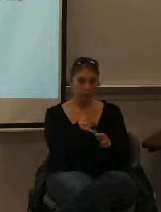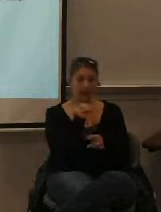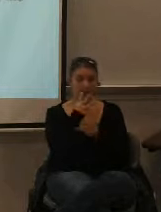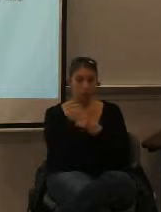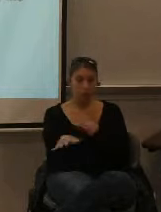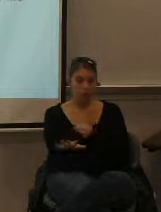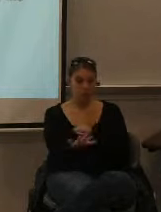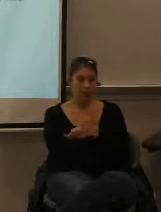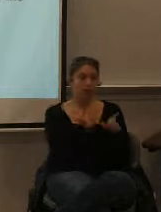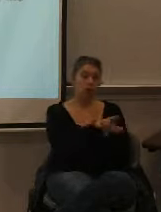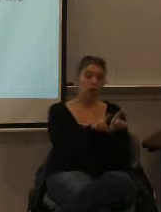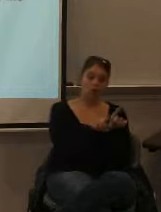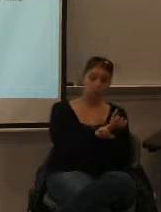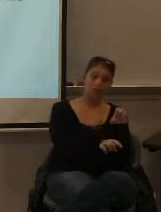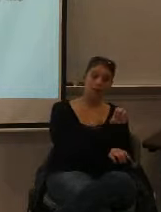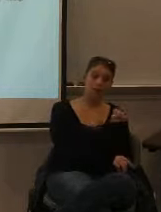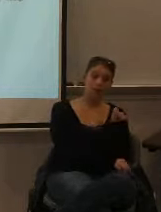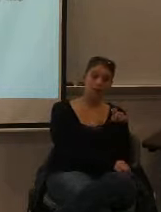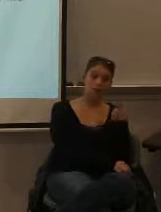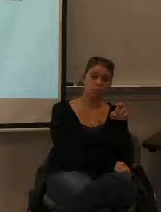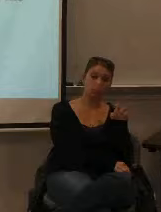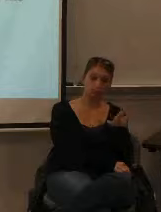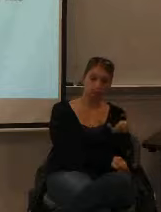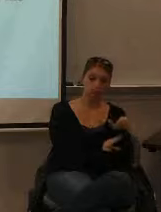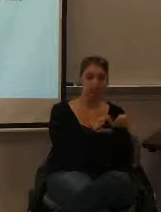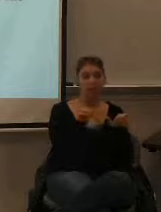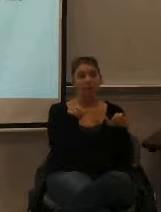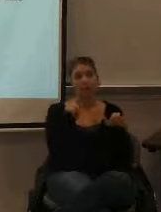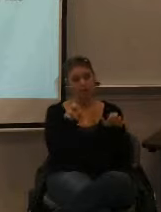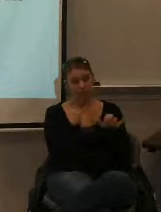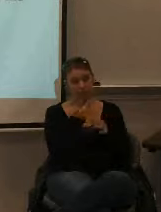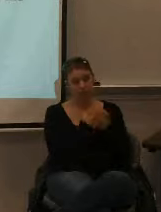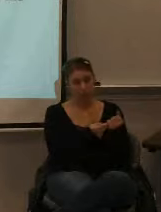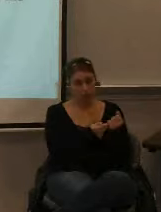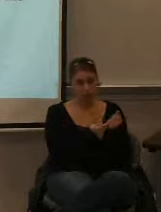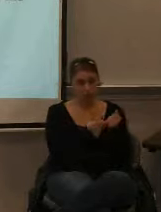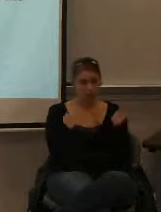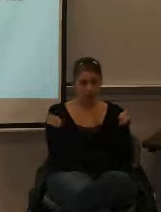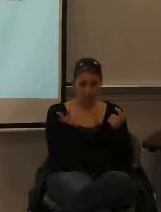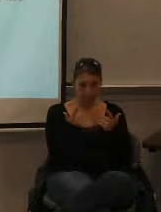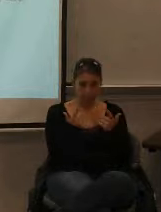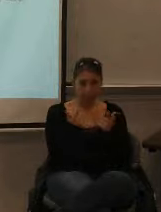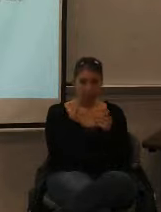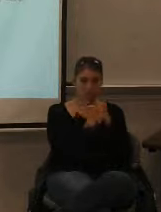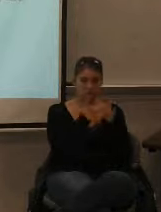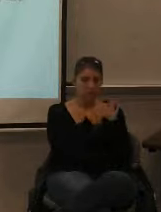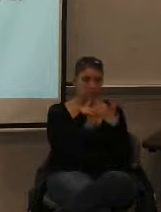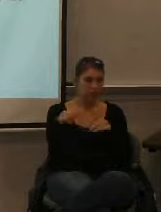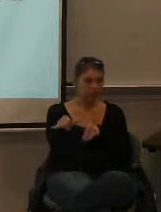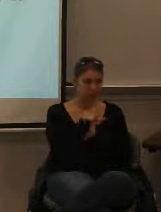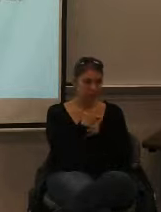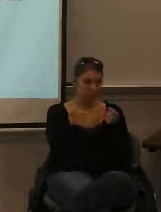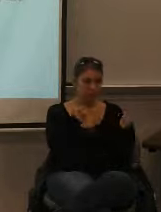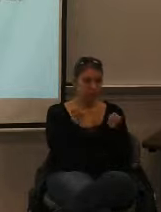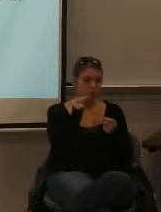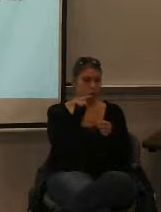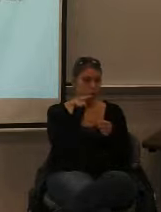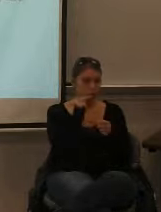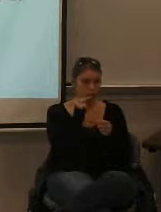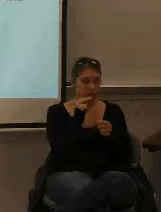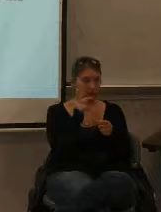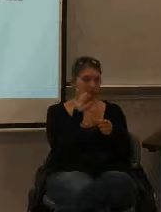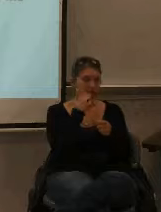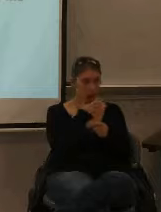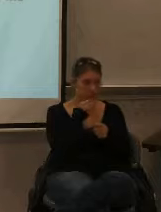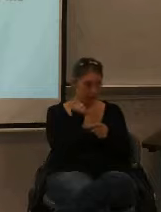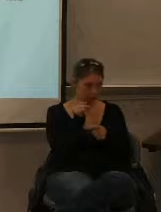as estuaries and lakes. In general, the principles are the same. You control the nutrient sources and you're better off. And the